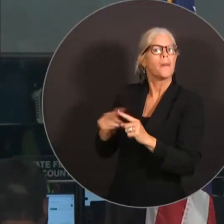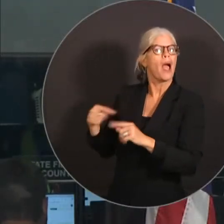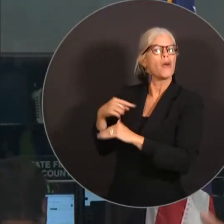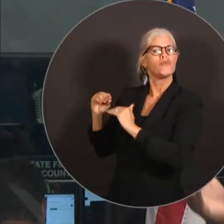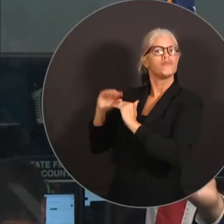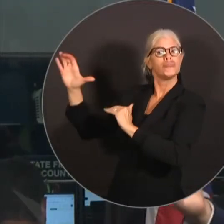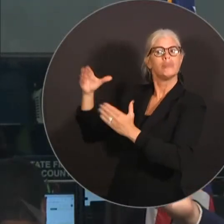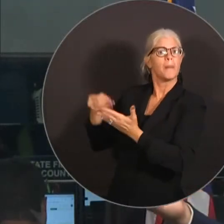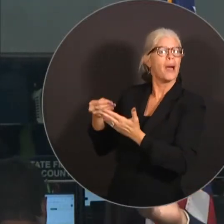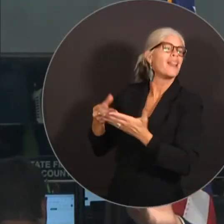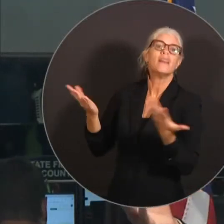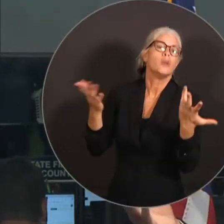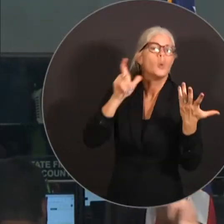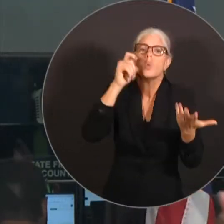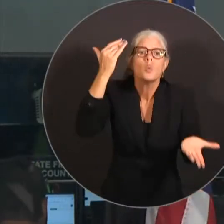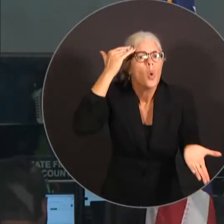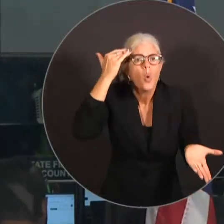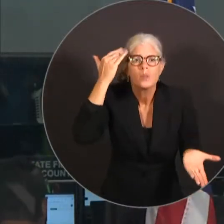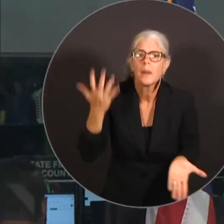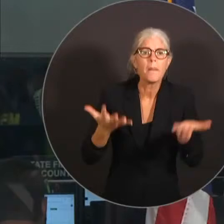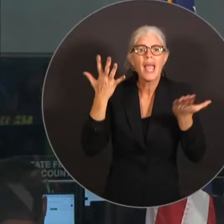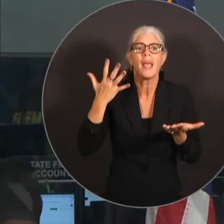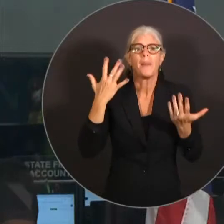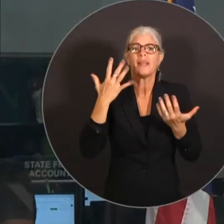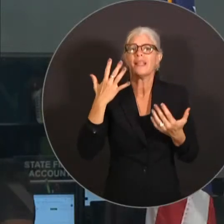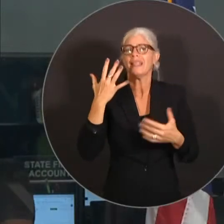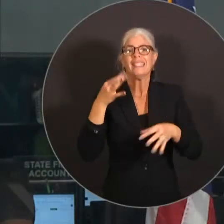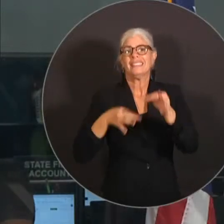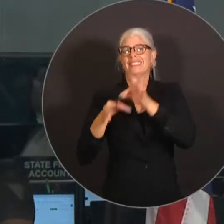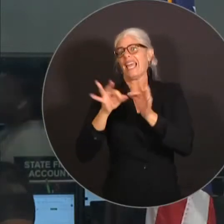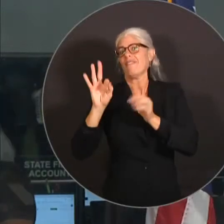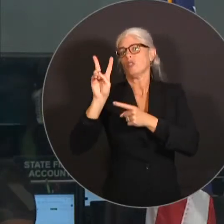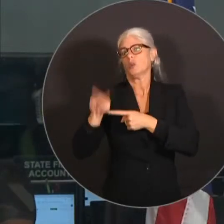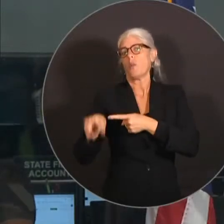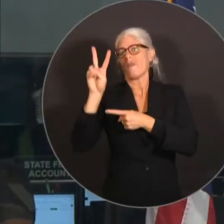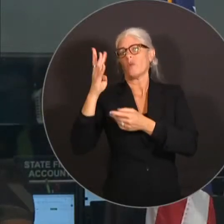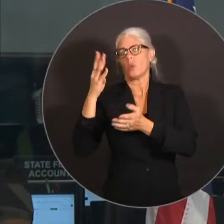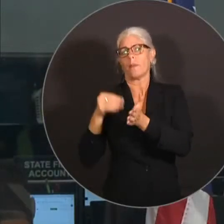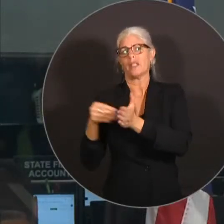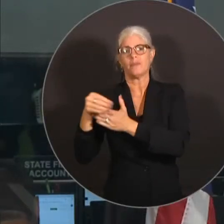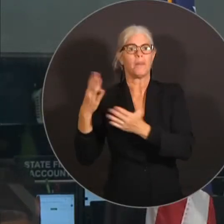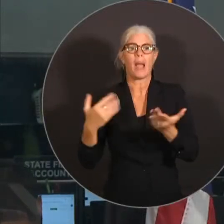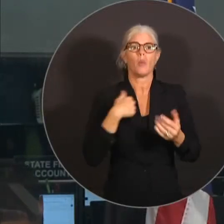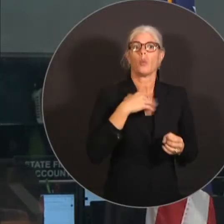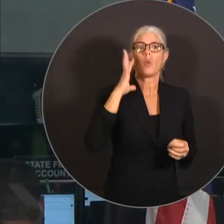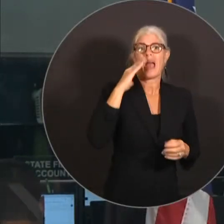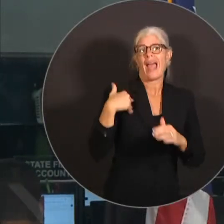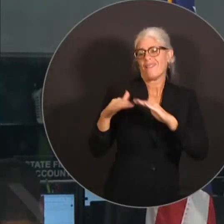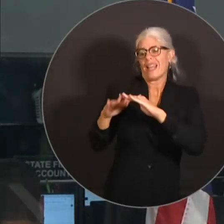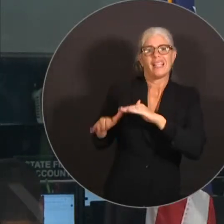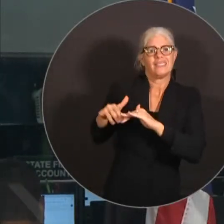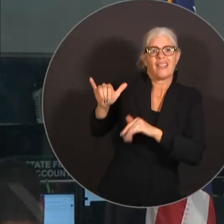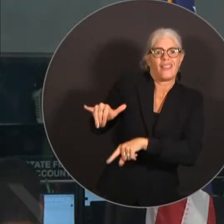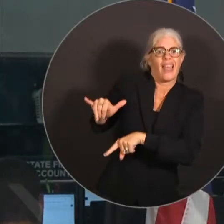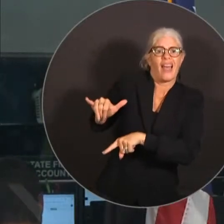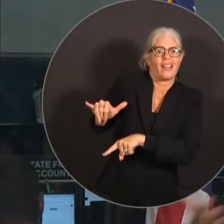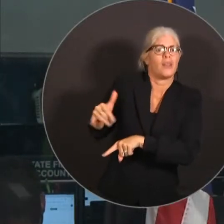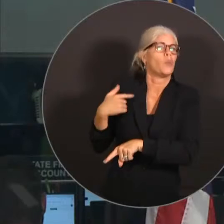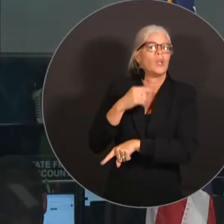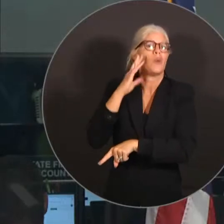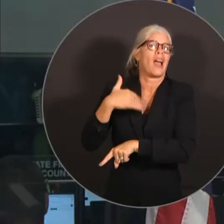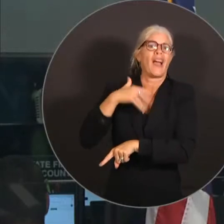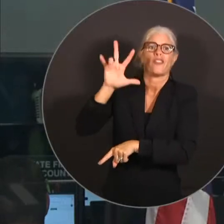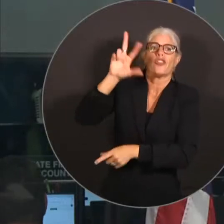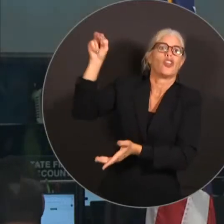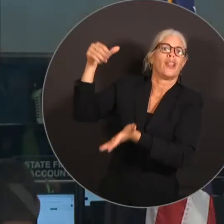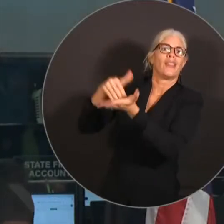Maybe we instead of having 2.4 million restorations like we did with Helene, maybe we'll have less than that with this. We had 30,000 for Helene